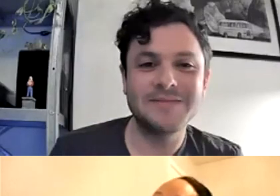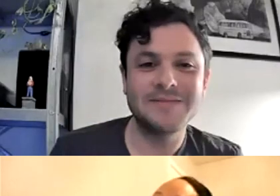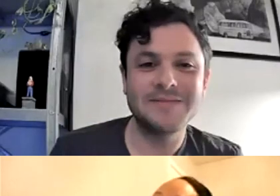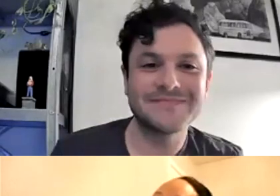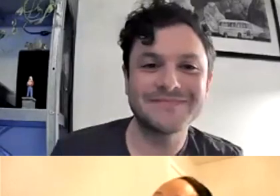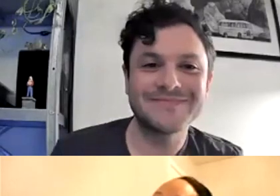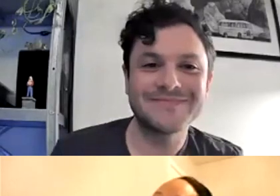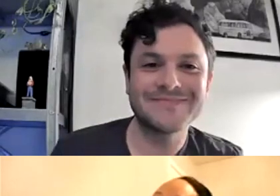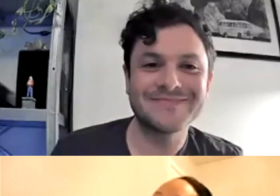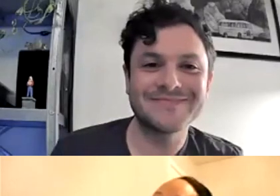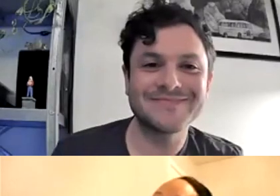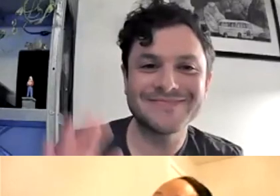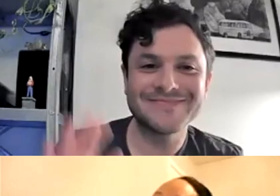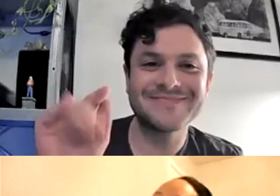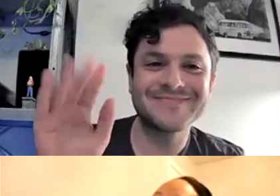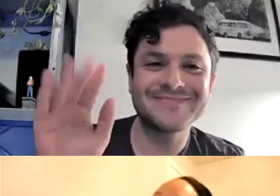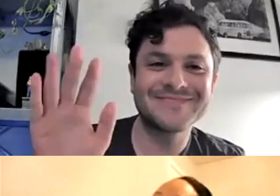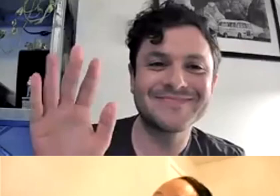Amy.